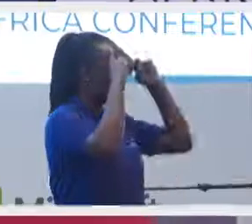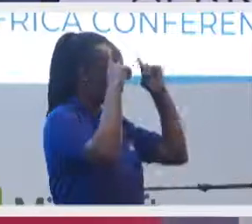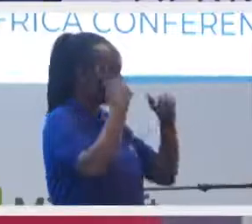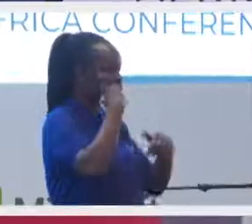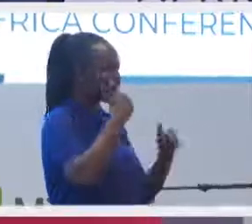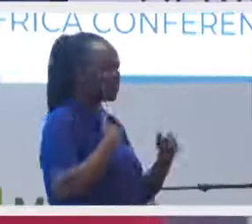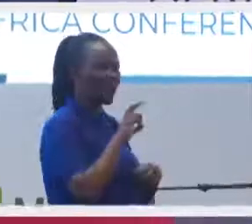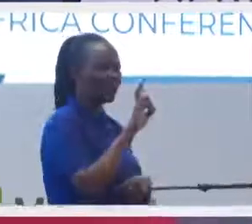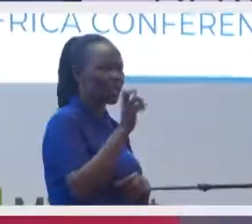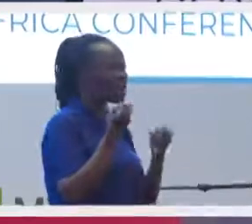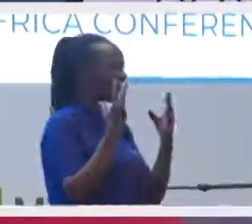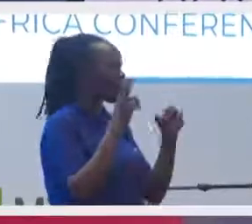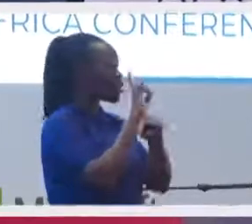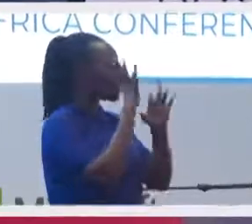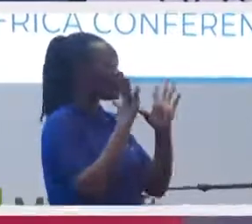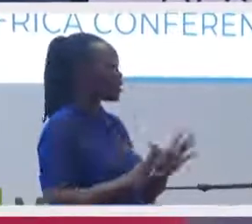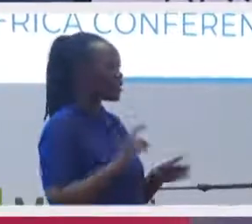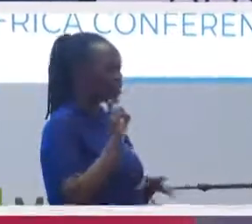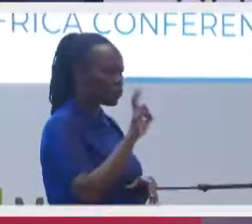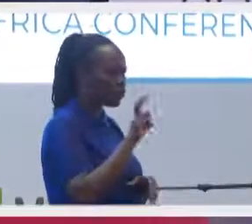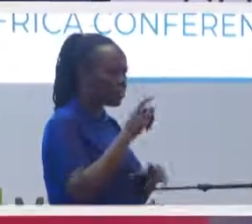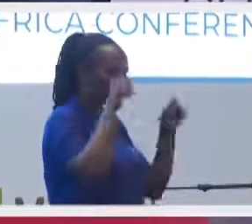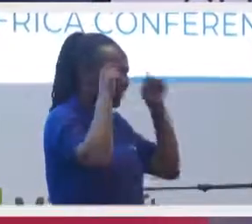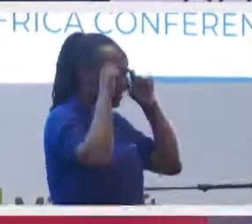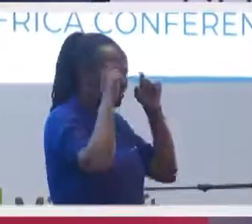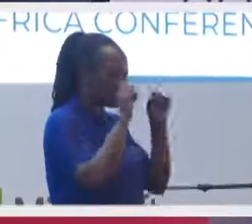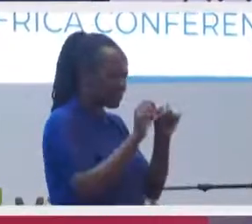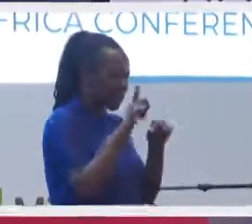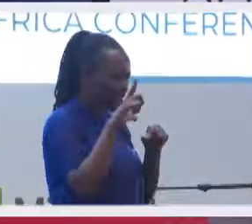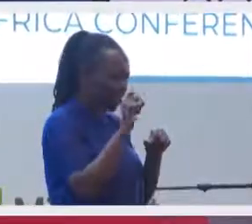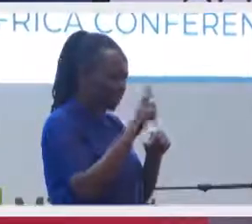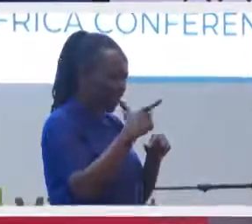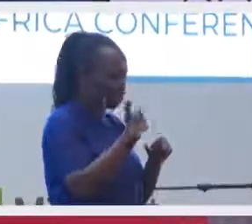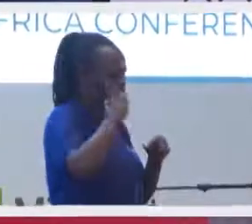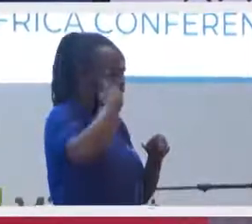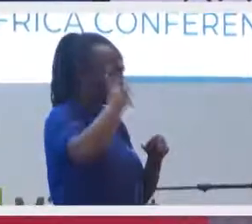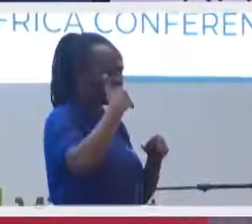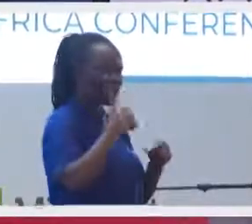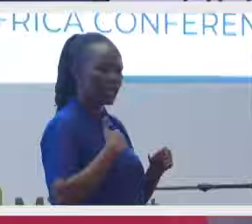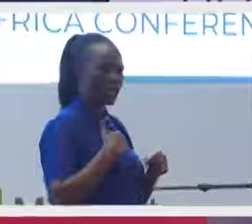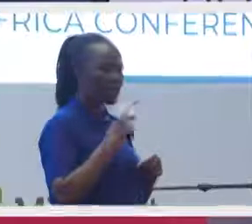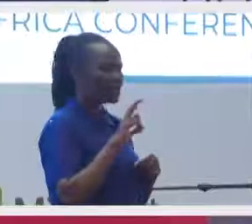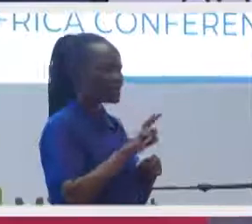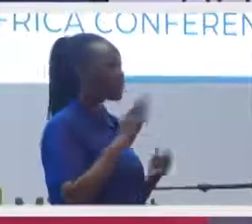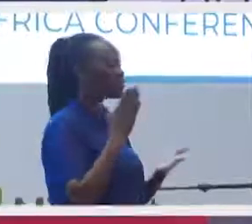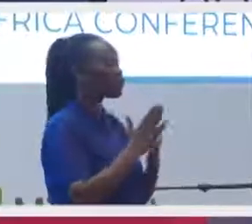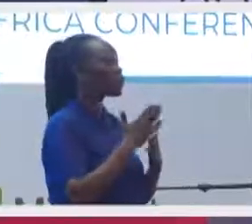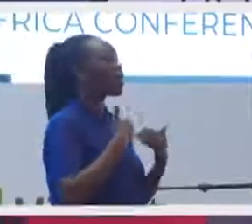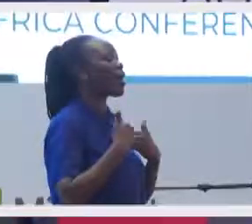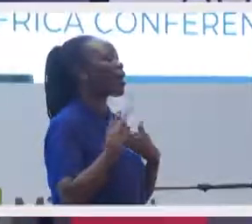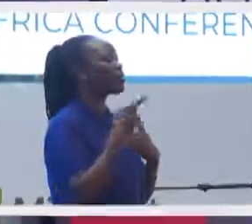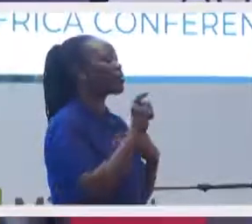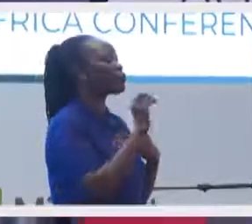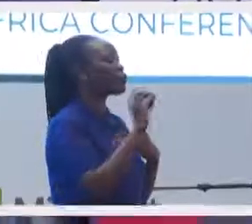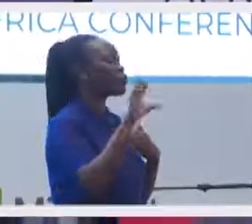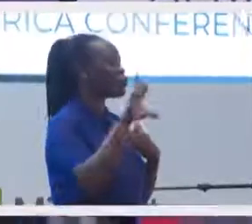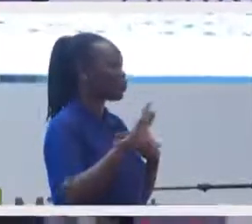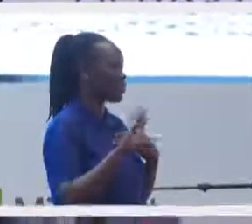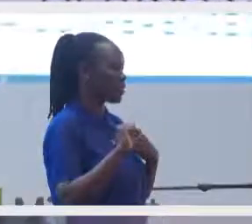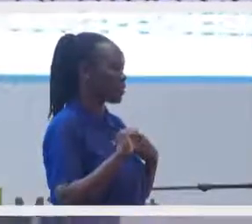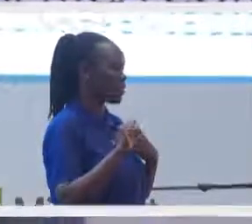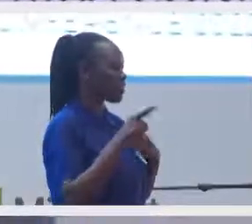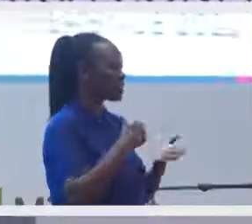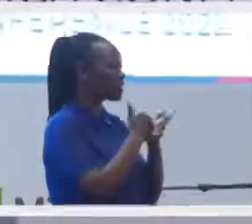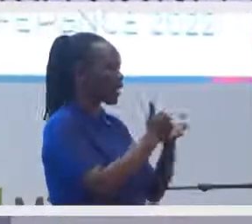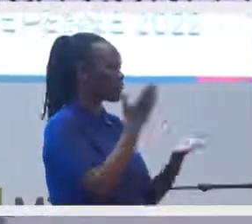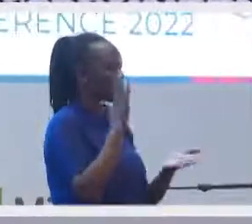many users using a magnifying glass with a phone. And actually, we do have this tool in which it helps a